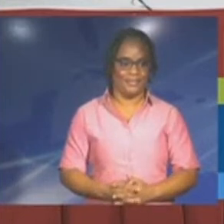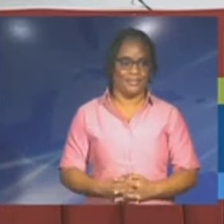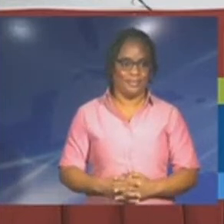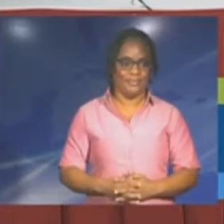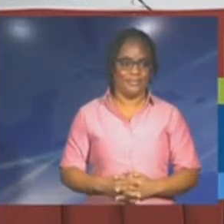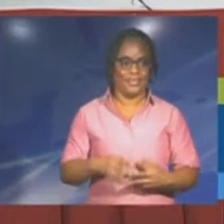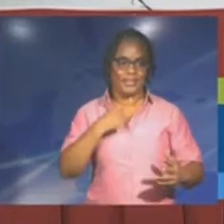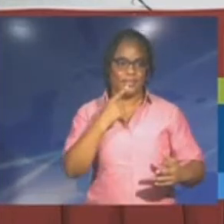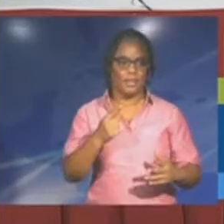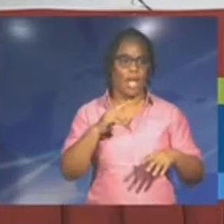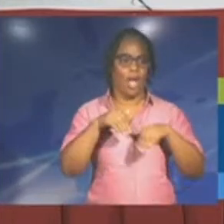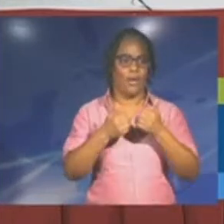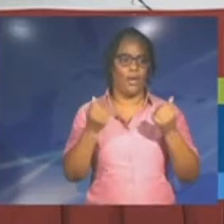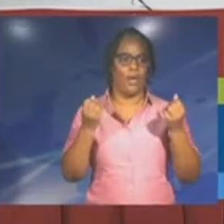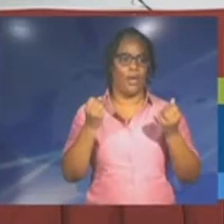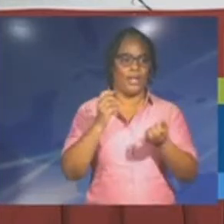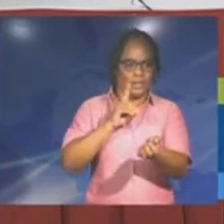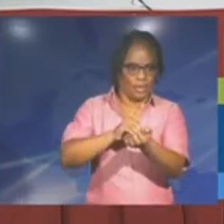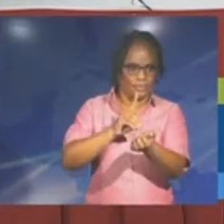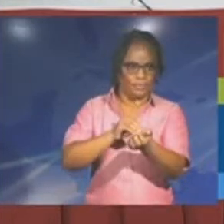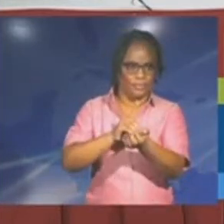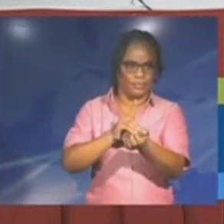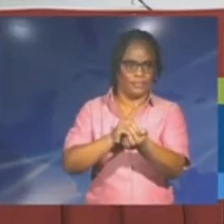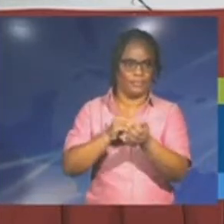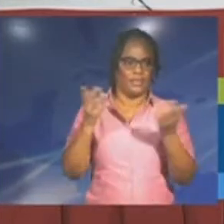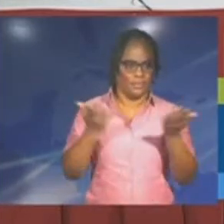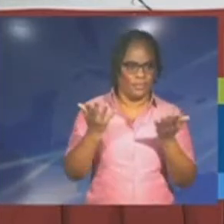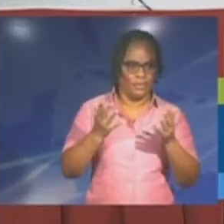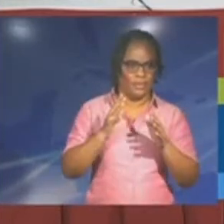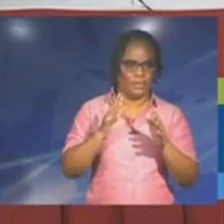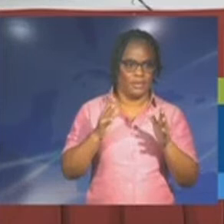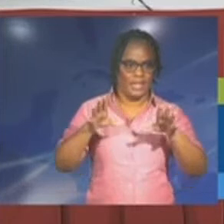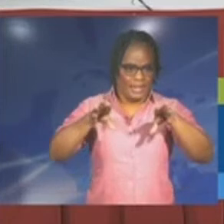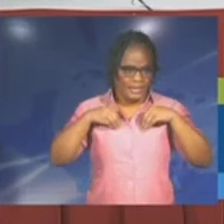been accessing these services? Thank you.